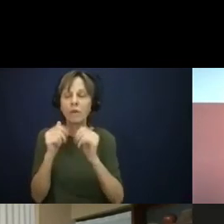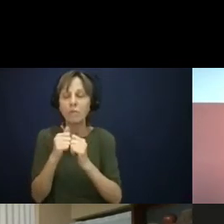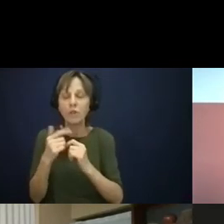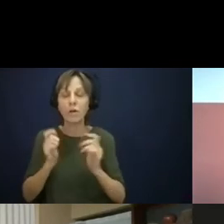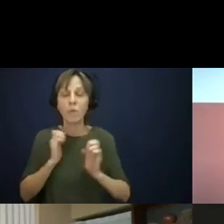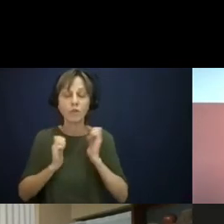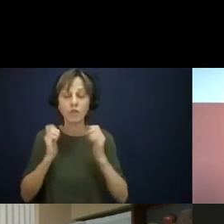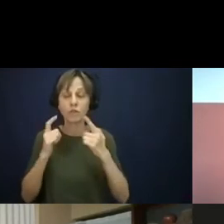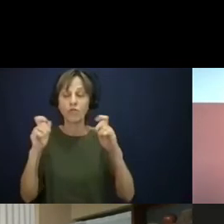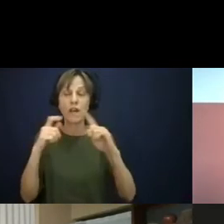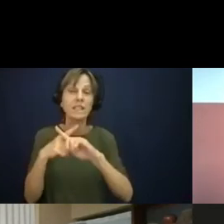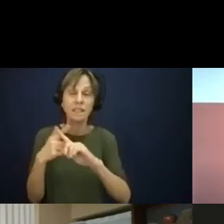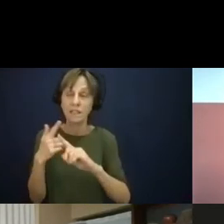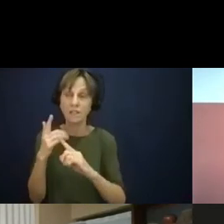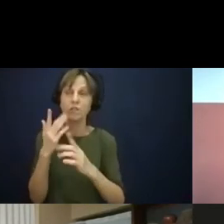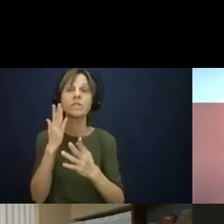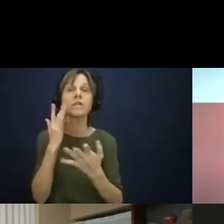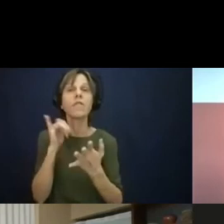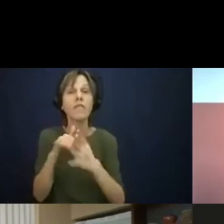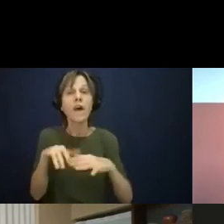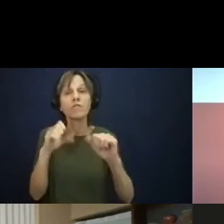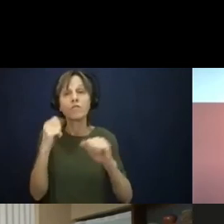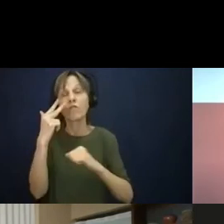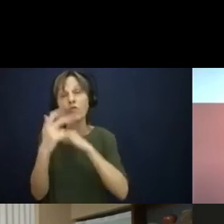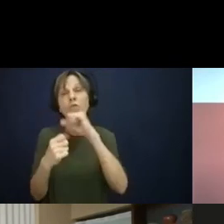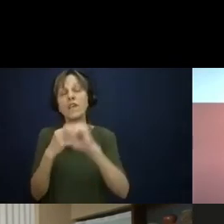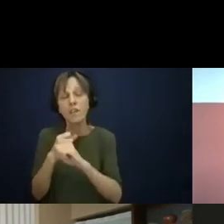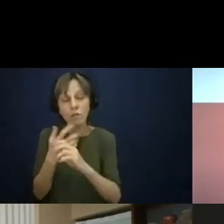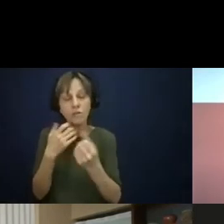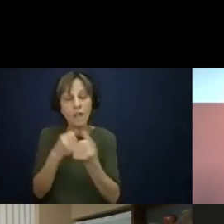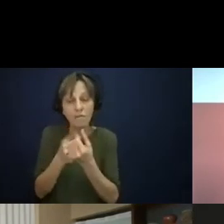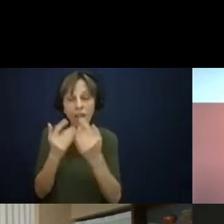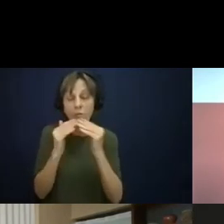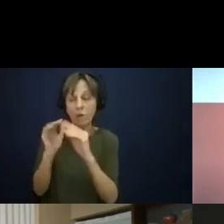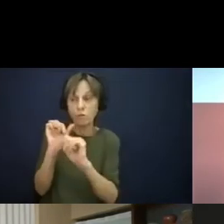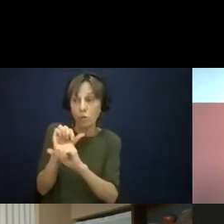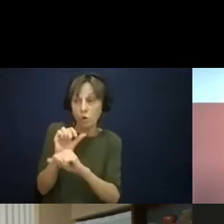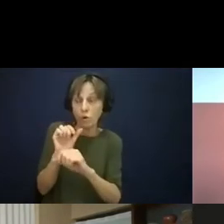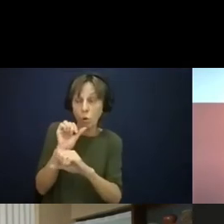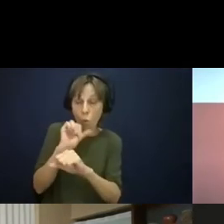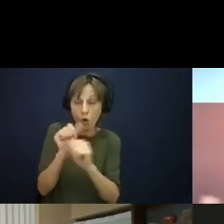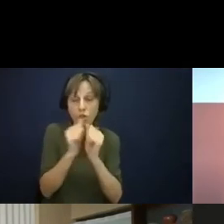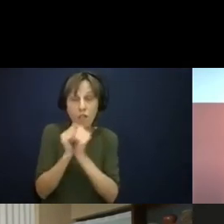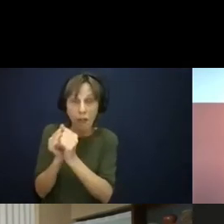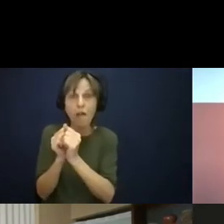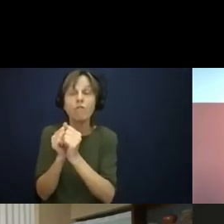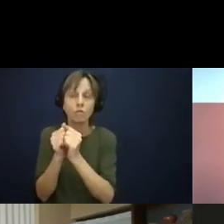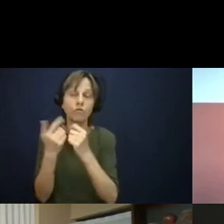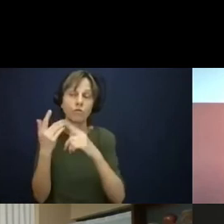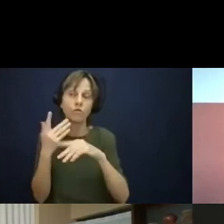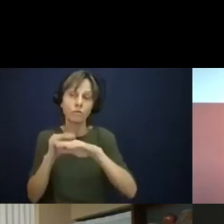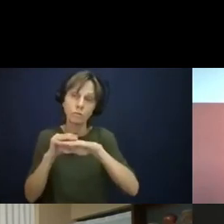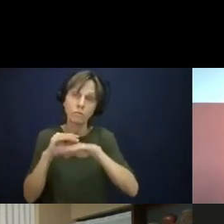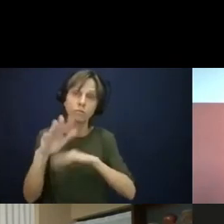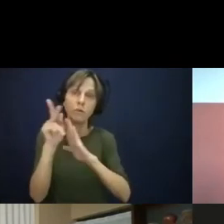advocate, and it took 3 years of peers actually working hard together to influence policy change. But despite that change of